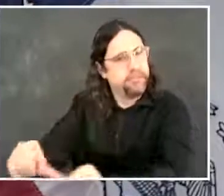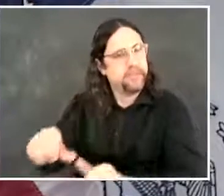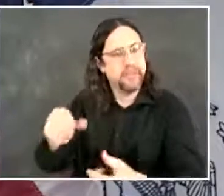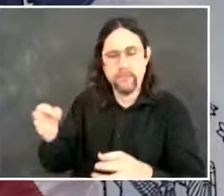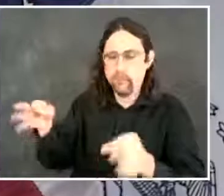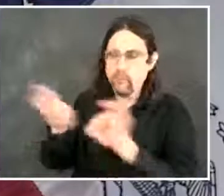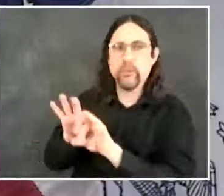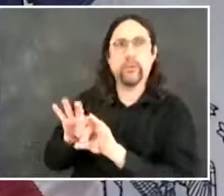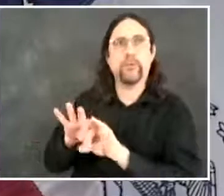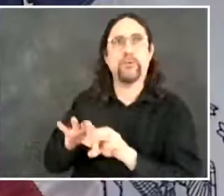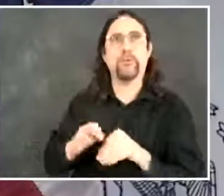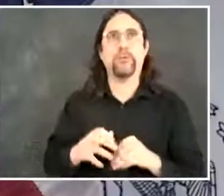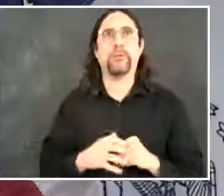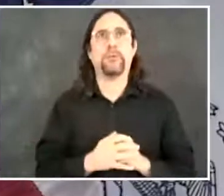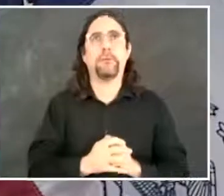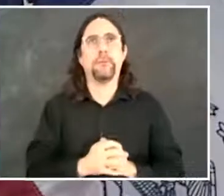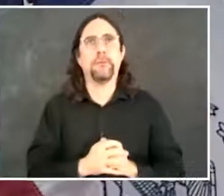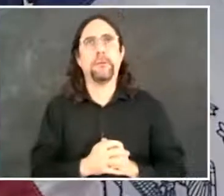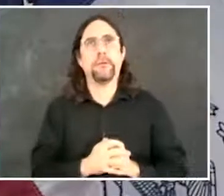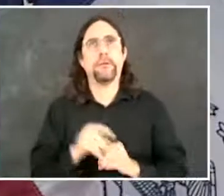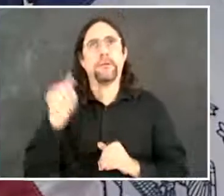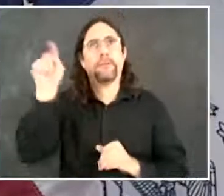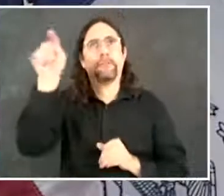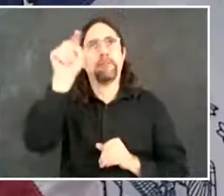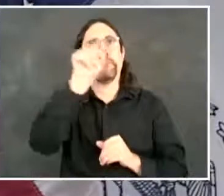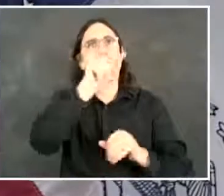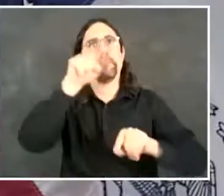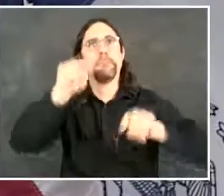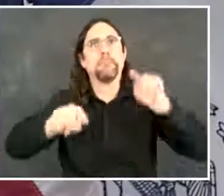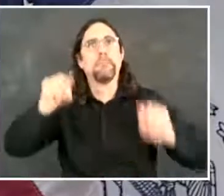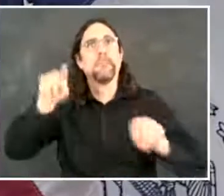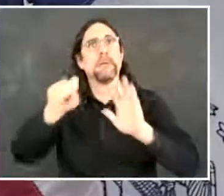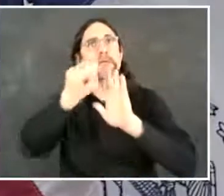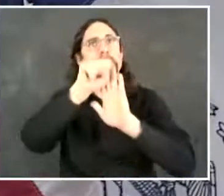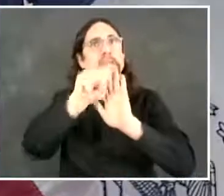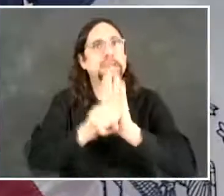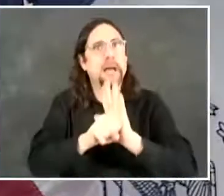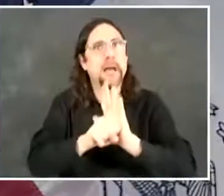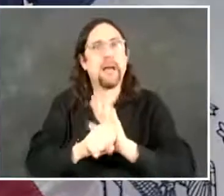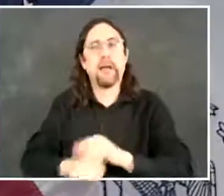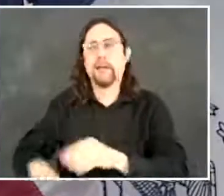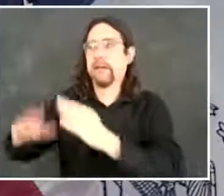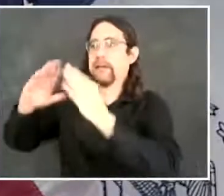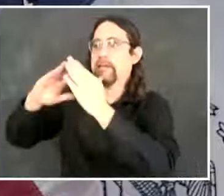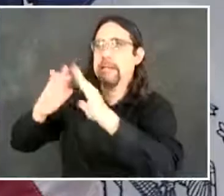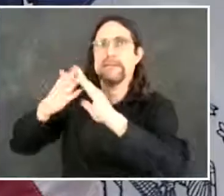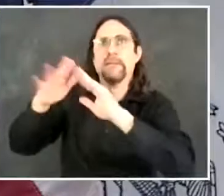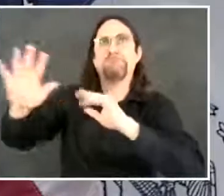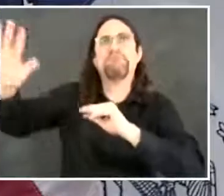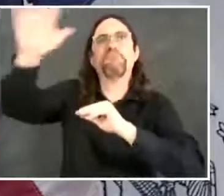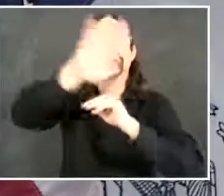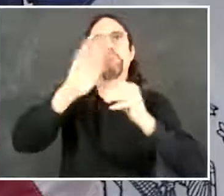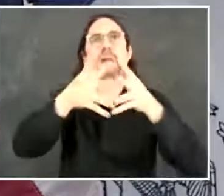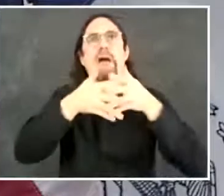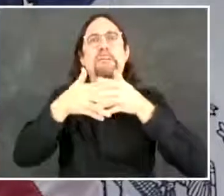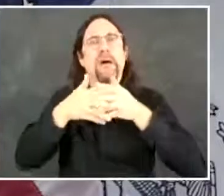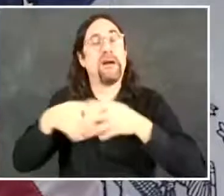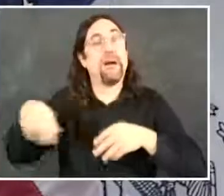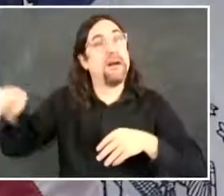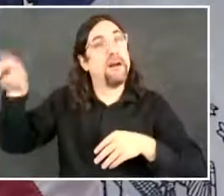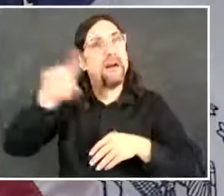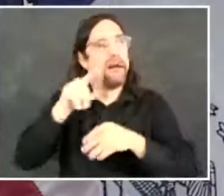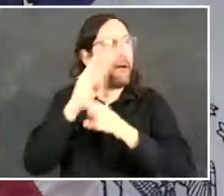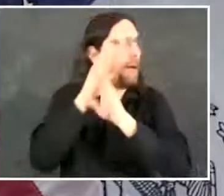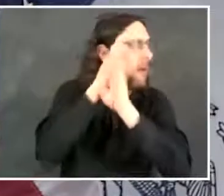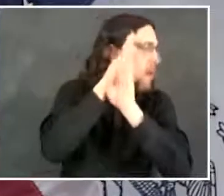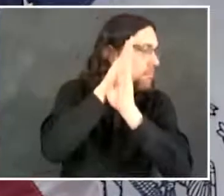They have not focused on the evidence as part of their reopening and fostered a community conversation about it. And